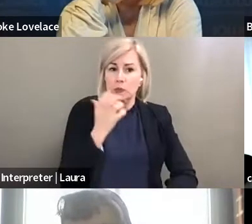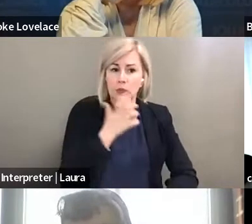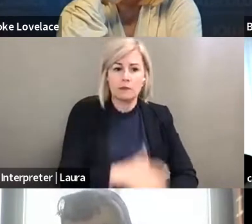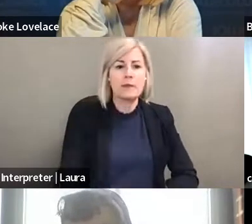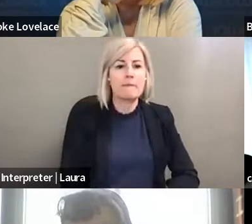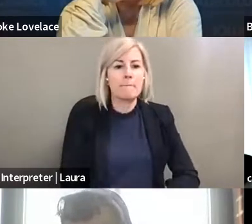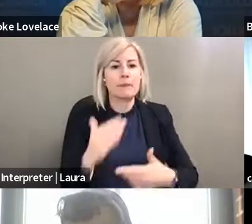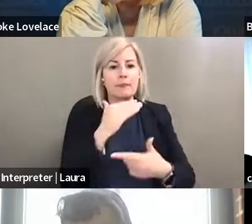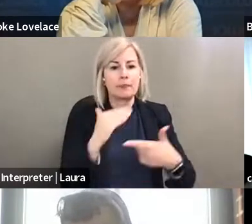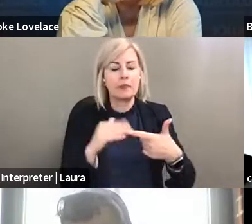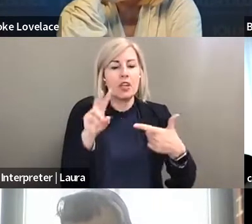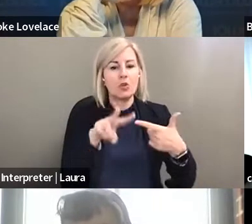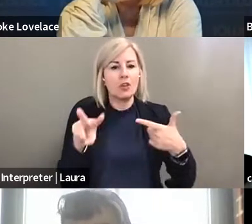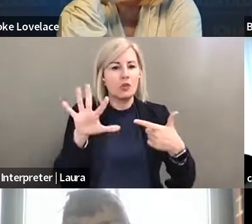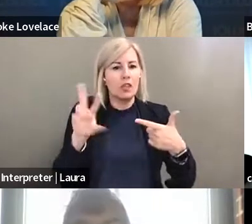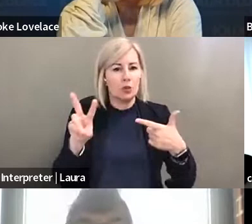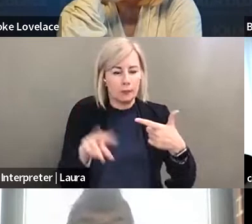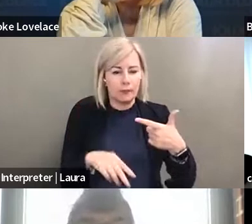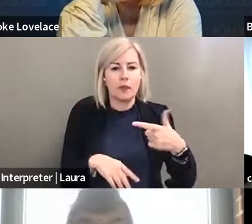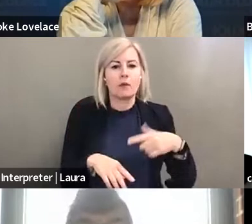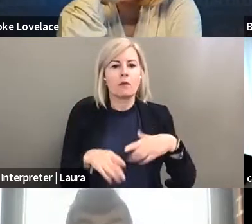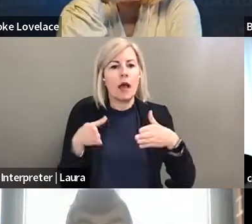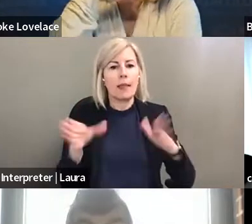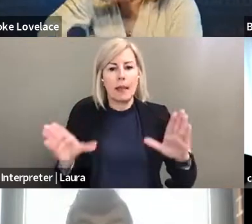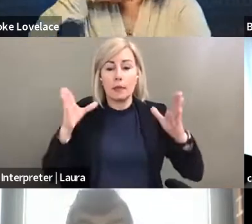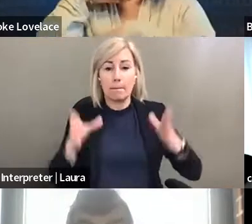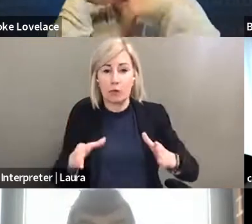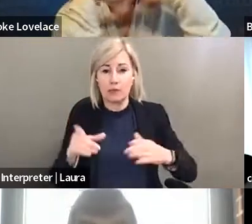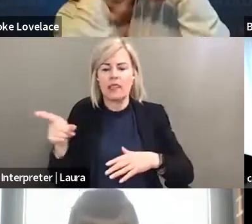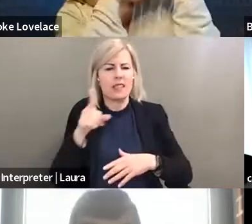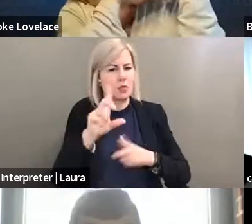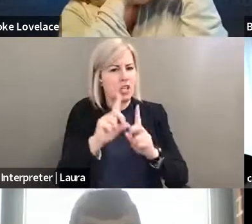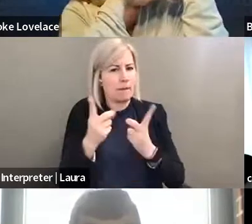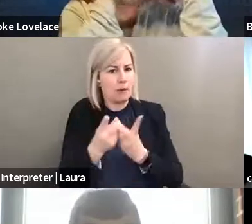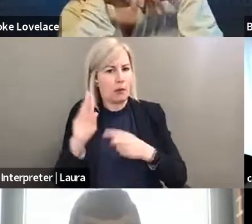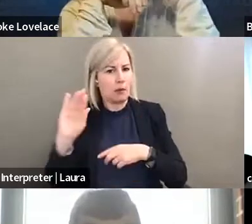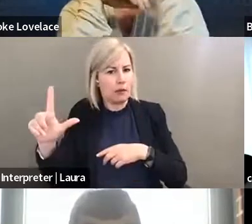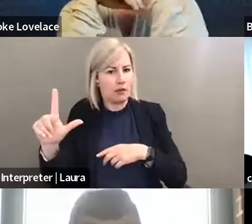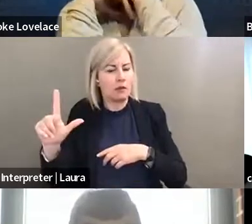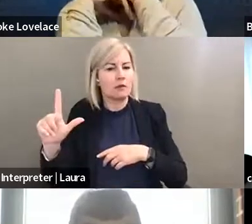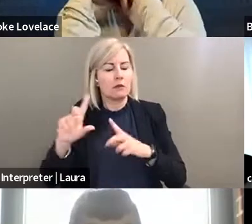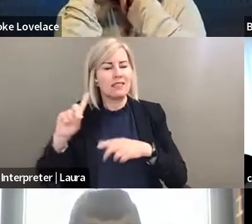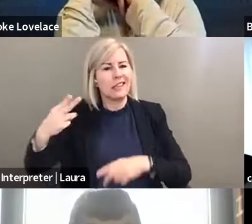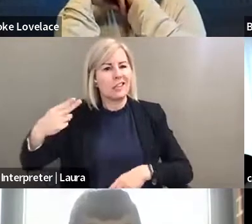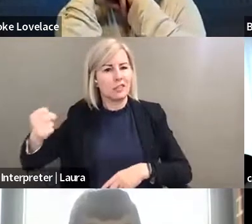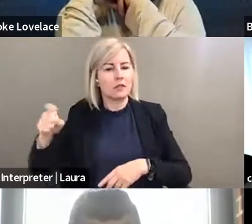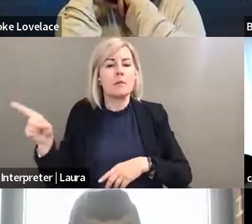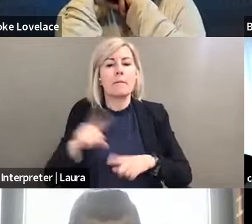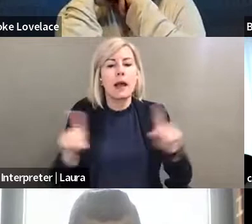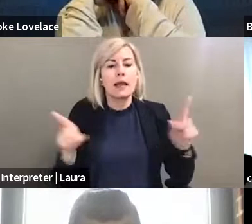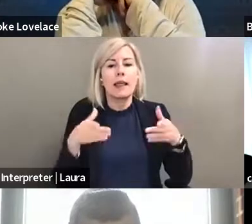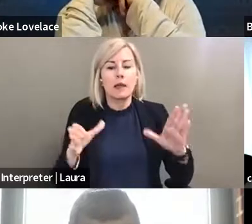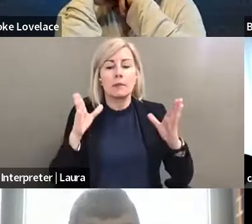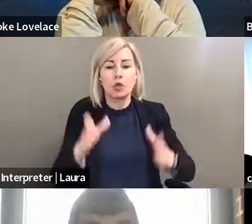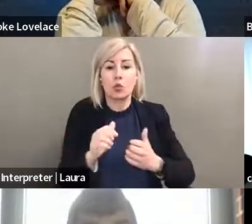House File 2252 allows a person, this was a department bill, but Department of Human Services bill, but it allows a person